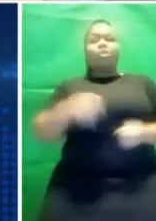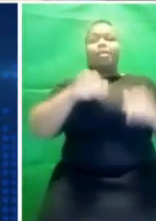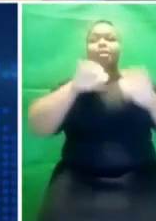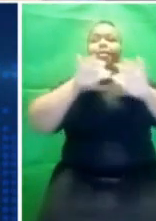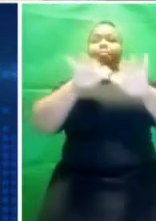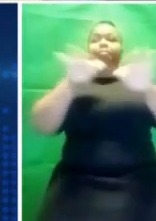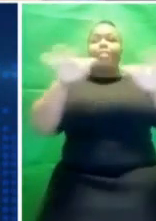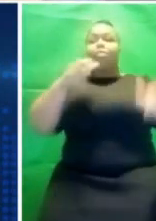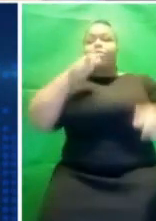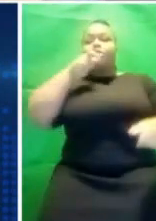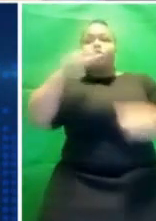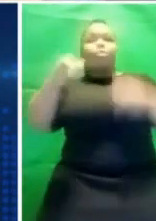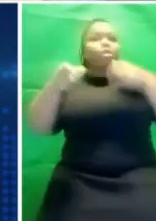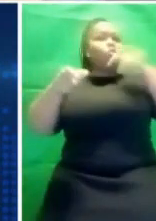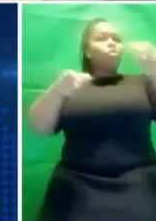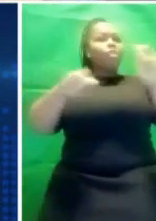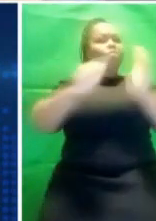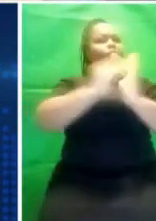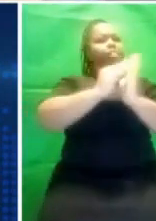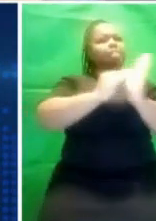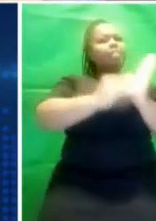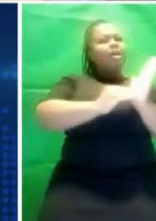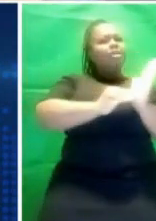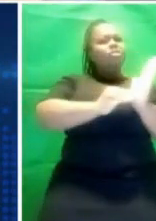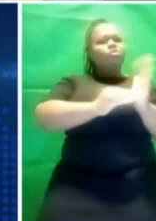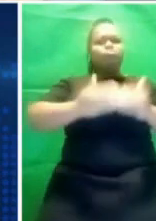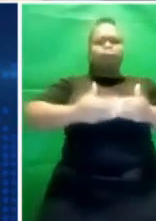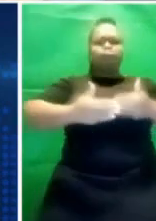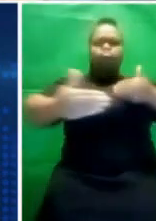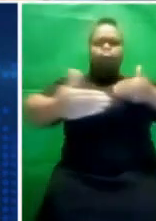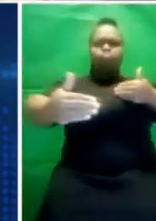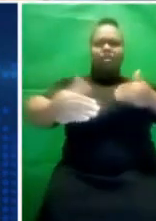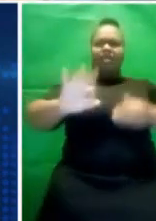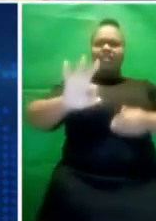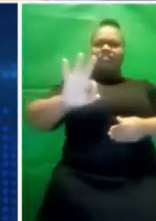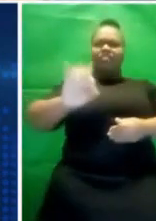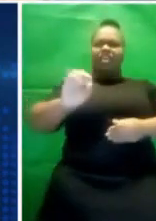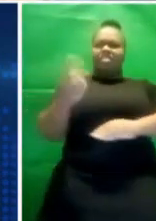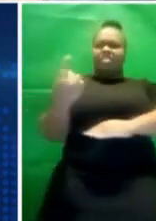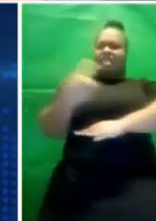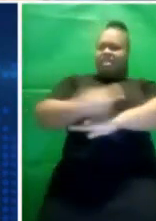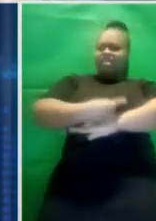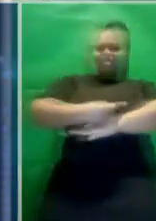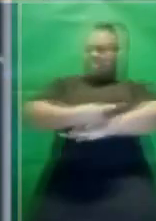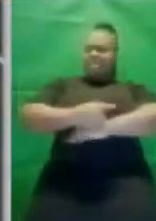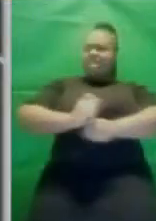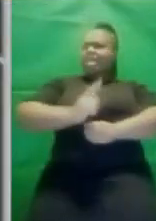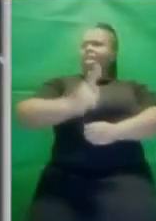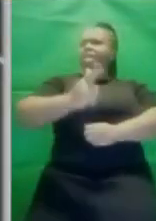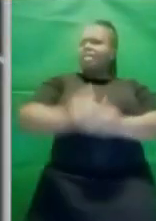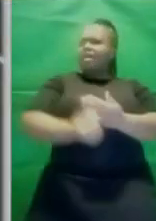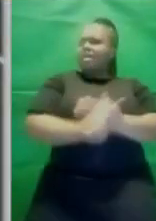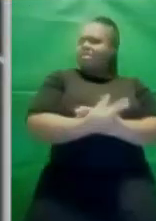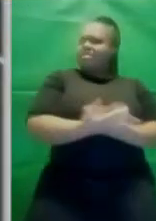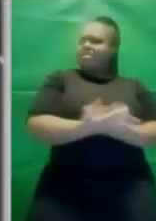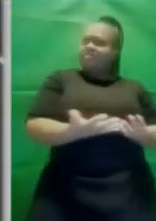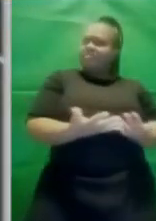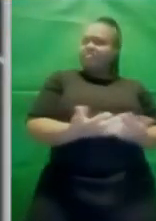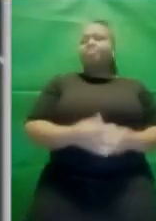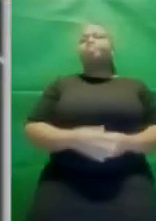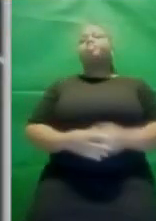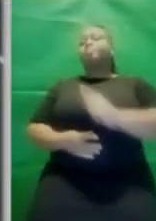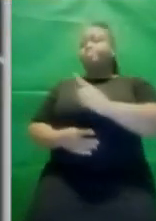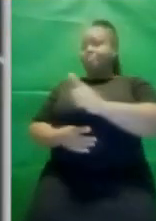in those 30 days, and then what happens after that? All right, it will then be gazetted by the Department of Justice